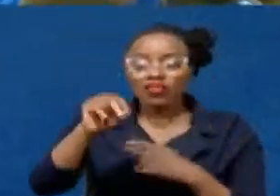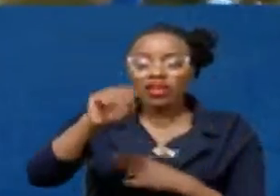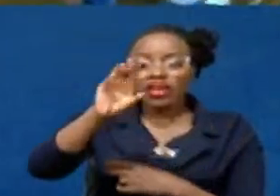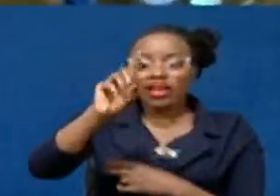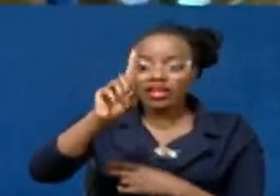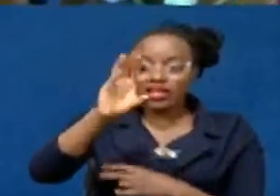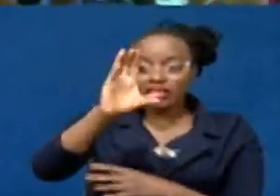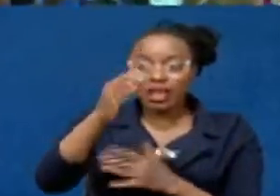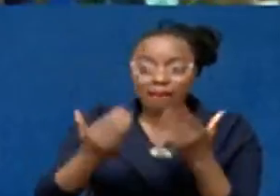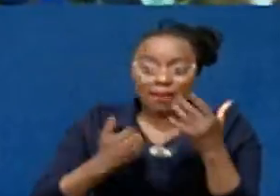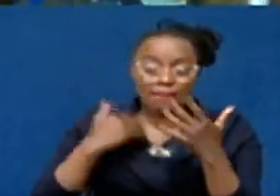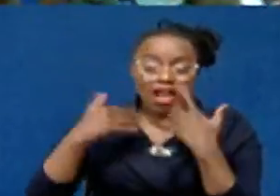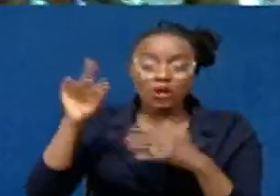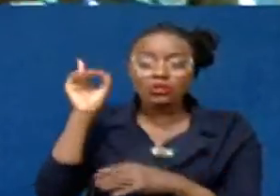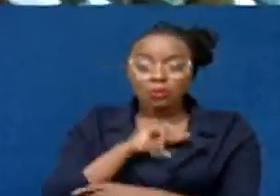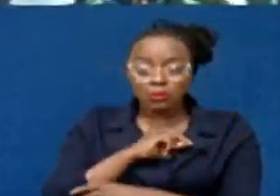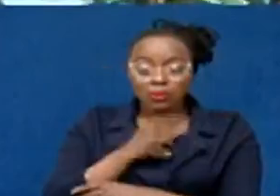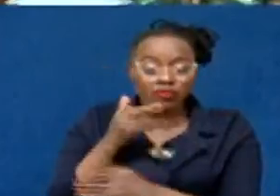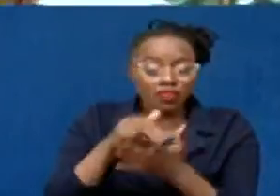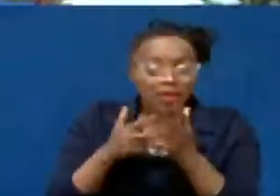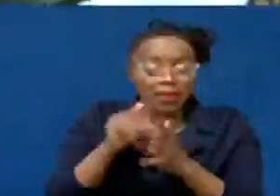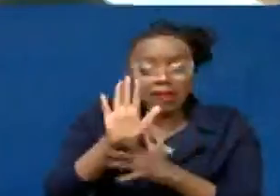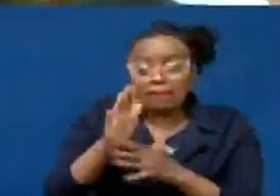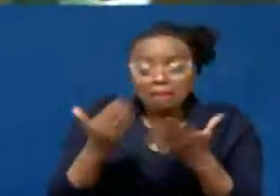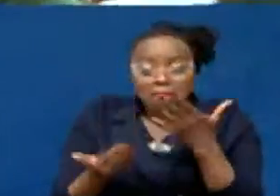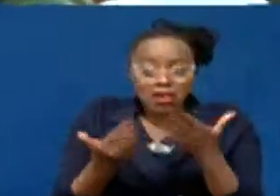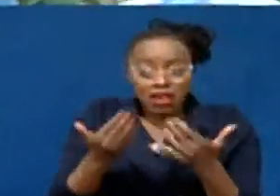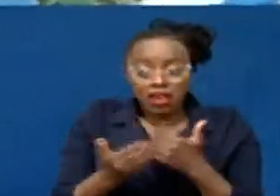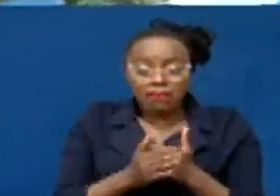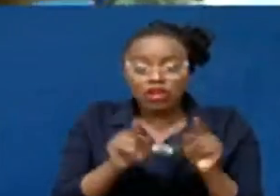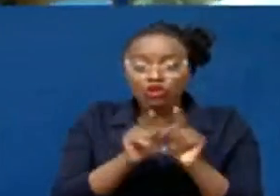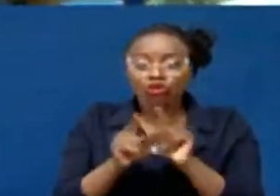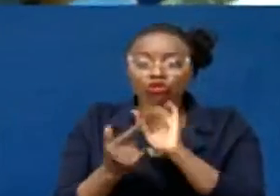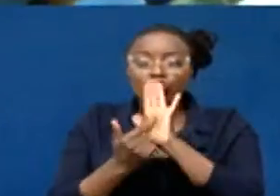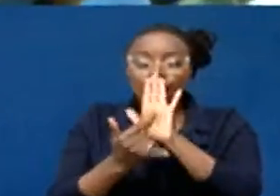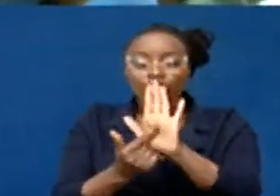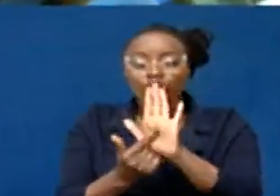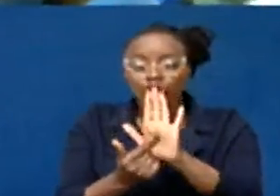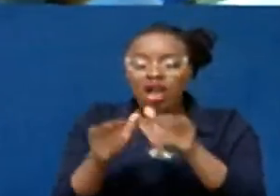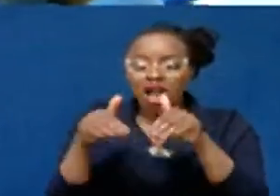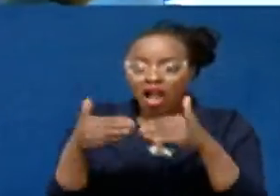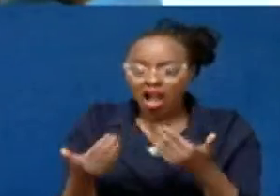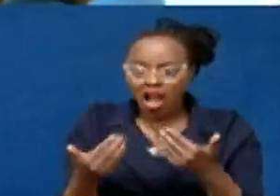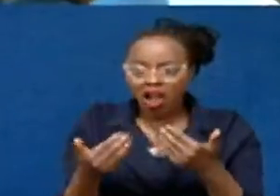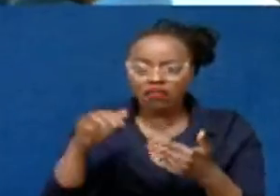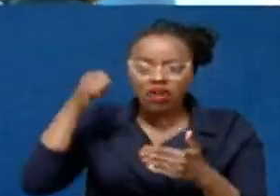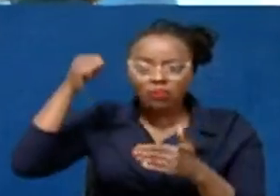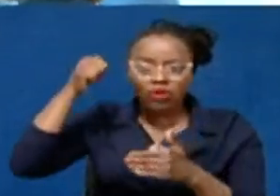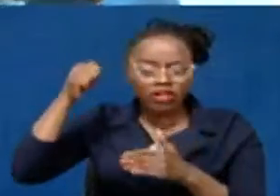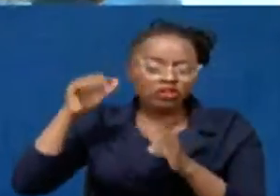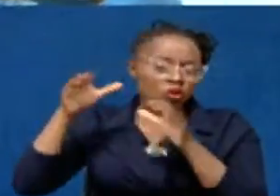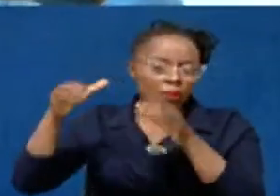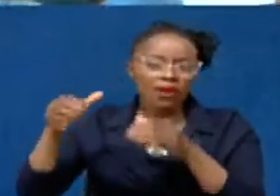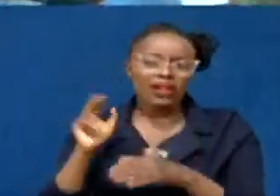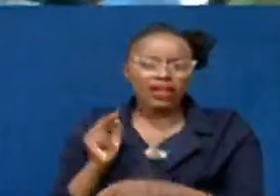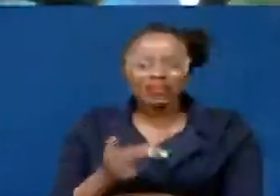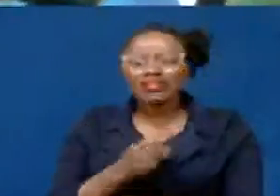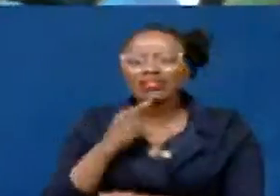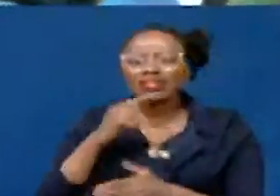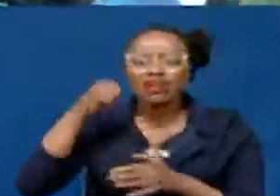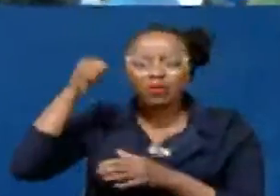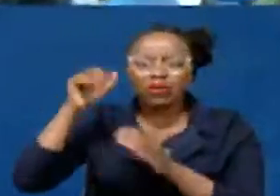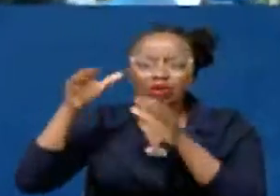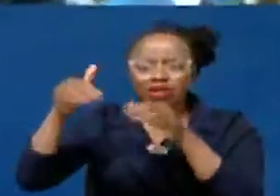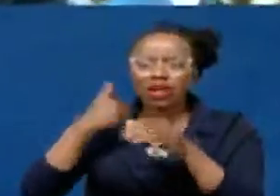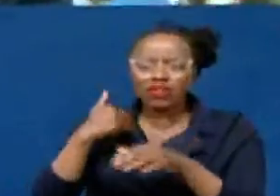in my opinion, maybe has lost its meaning. And I think it goes to show how fickle our political parties are. We say this all the time, that our